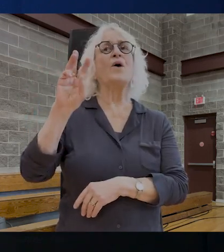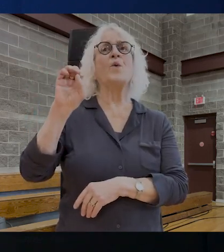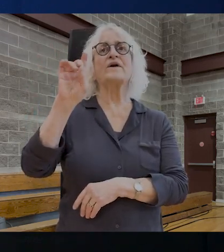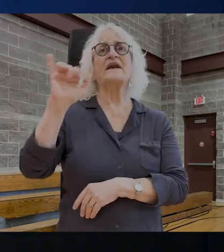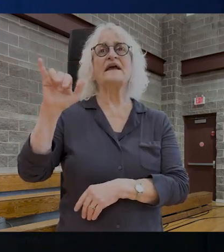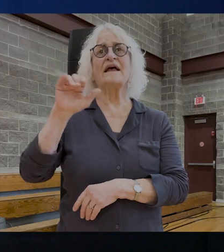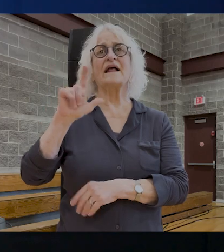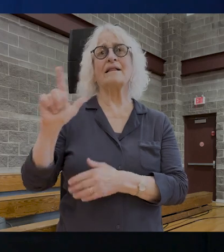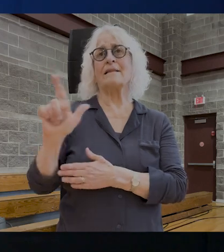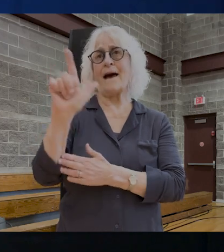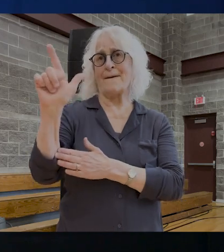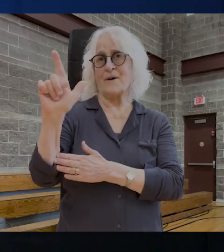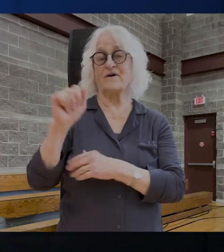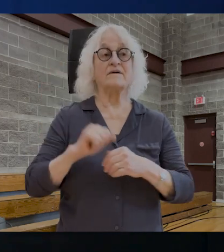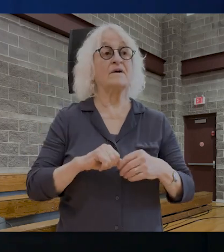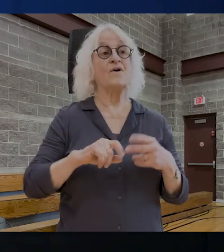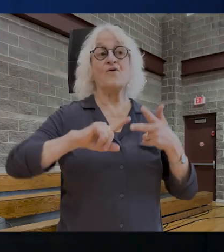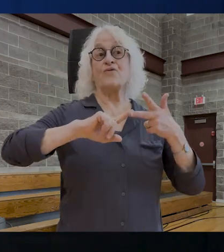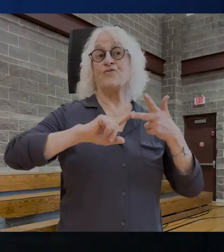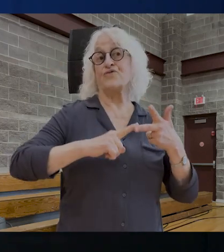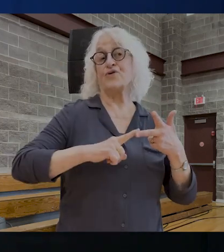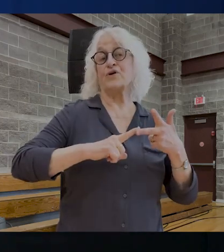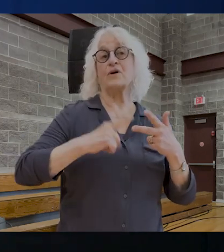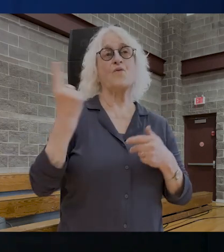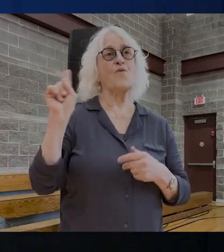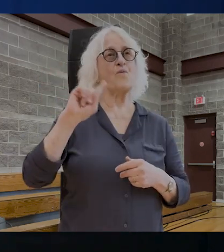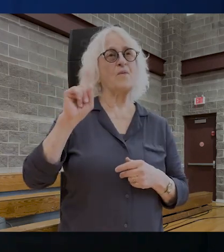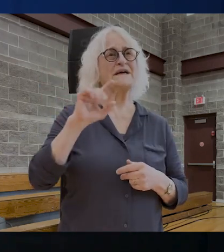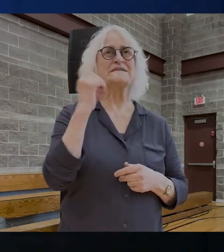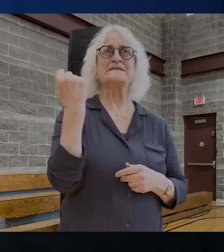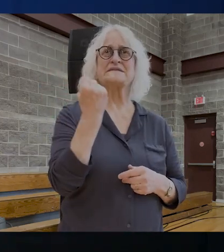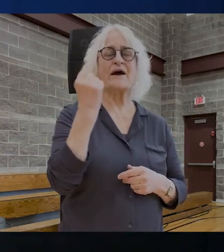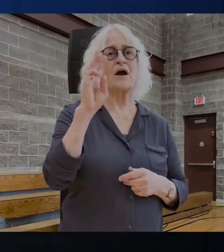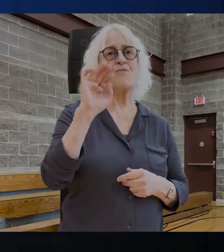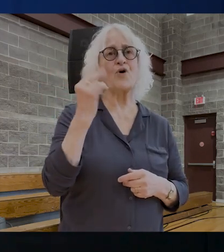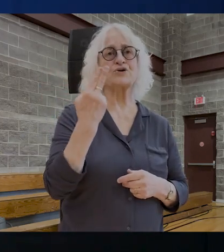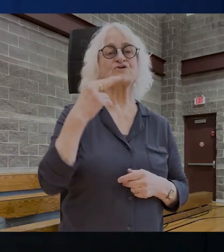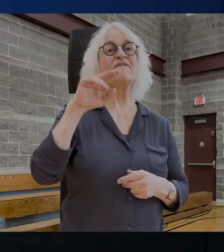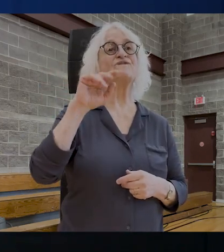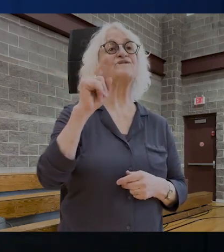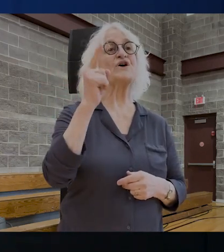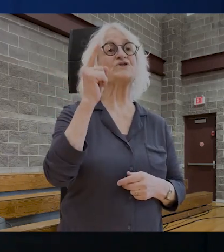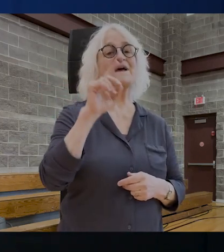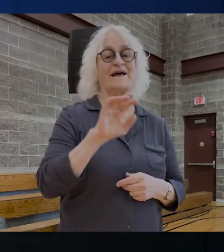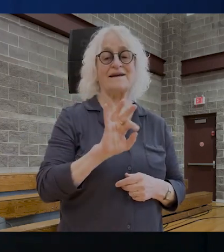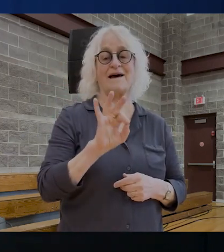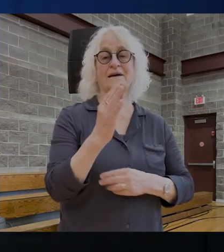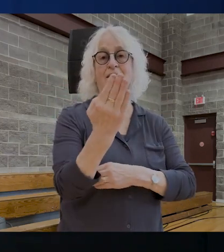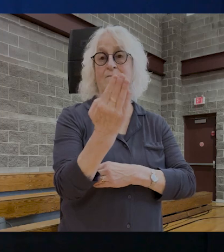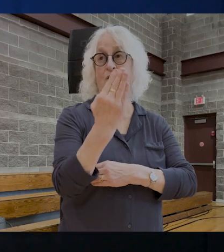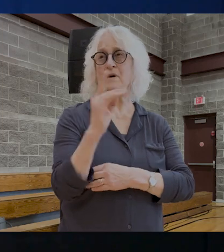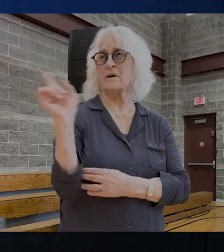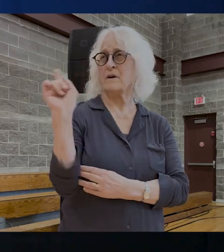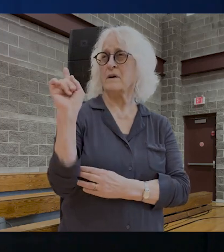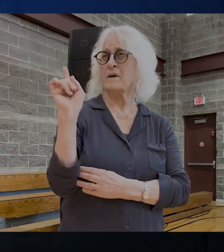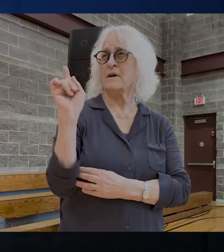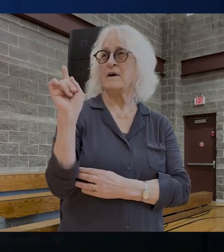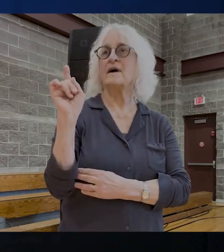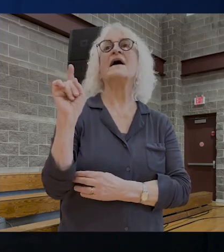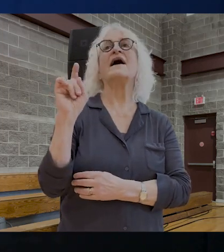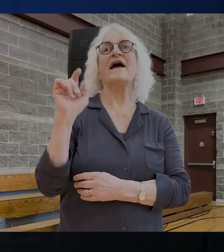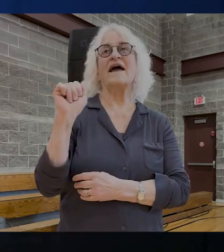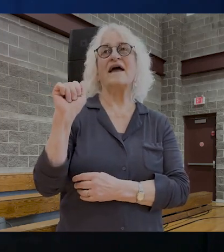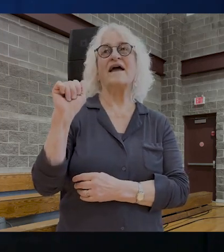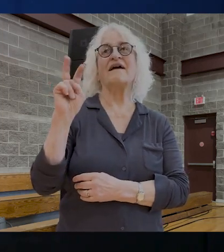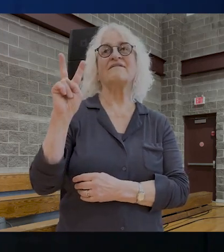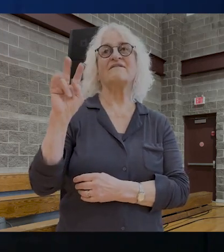Library. The third is on Saturday, March 1st at 9 a.m. and this is located, it will be at